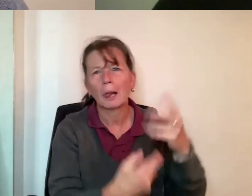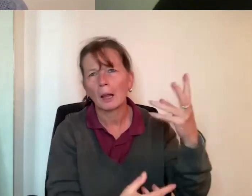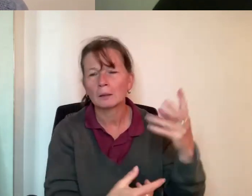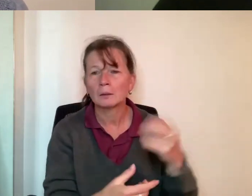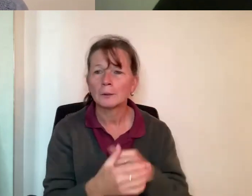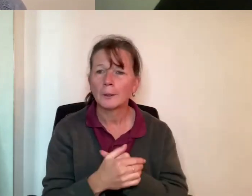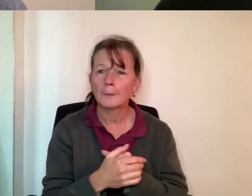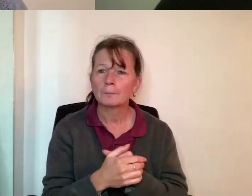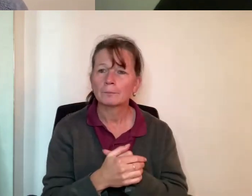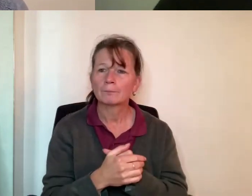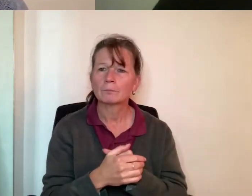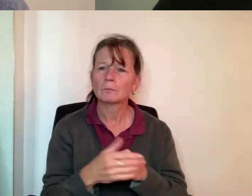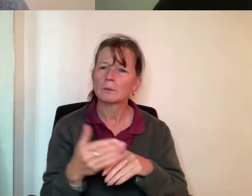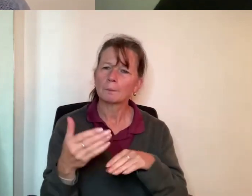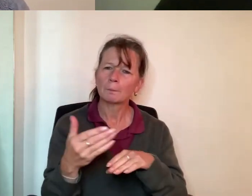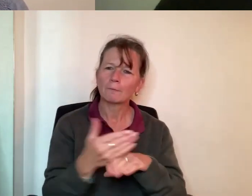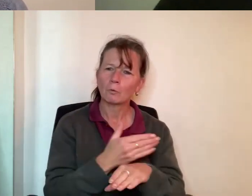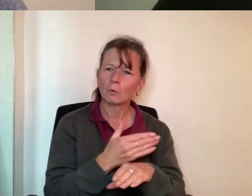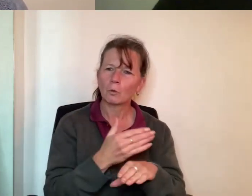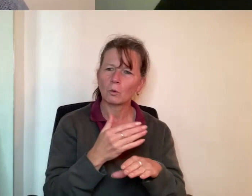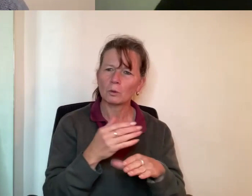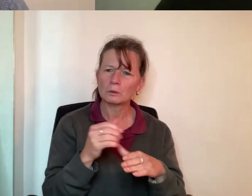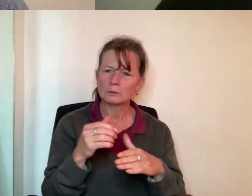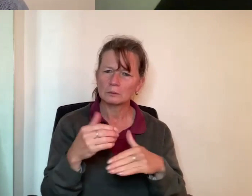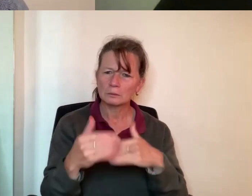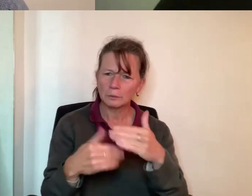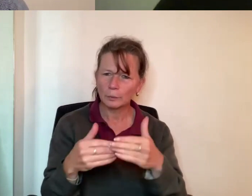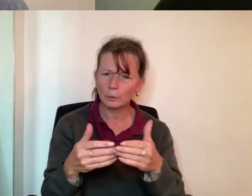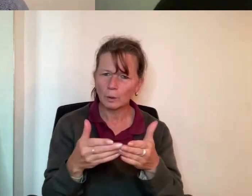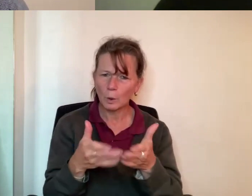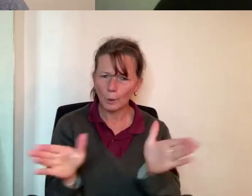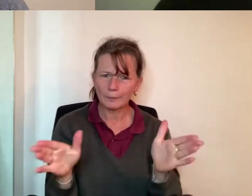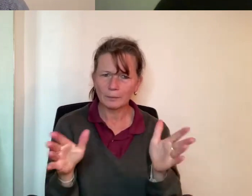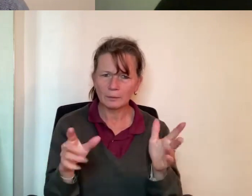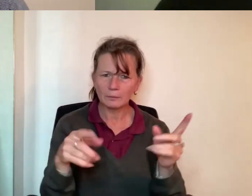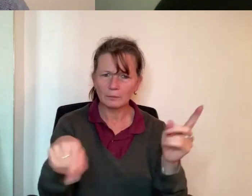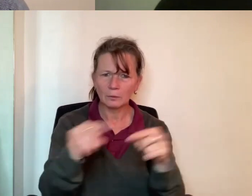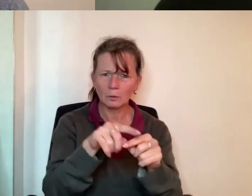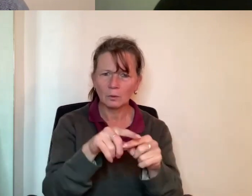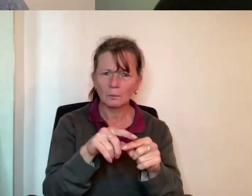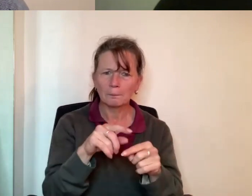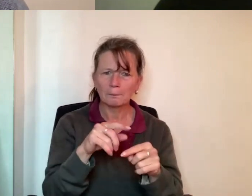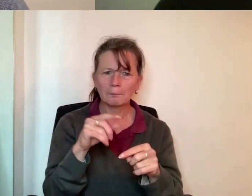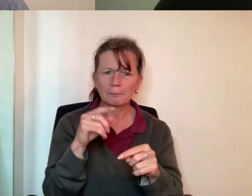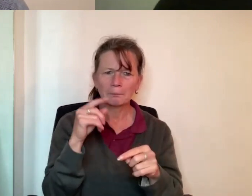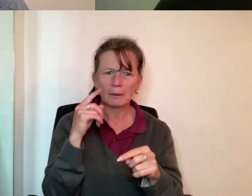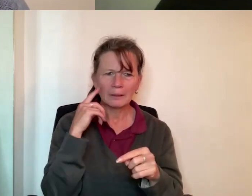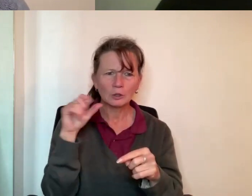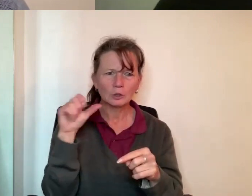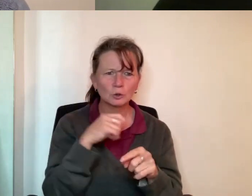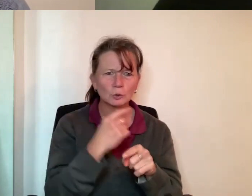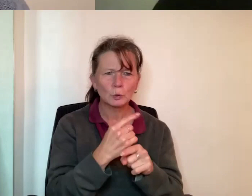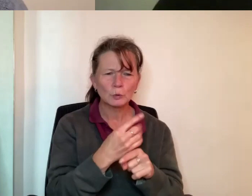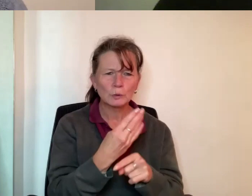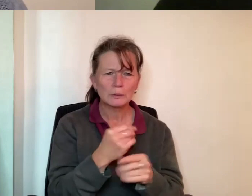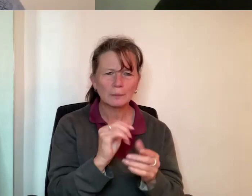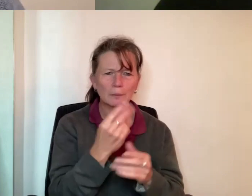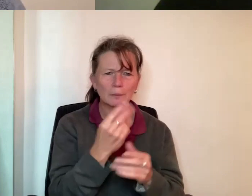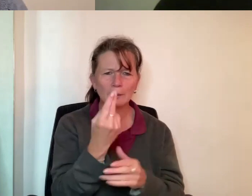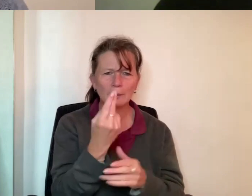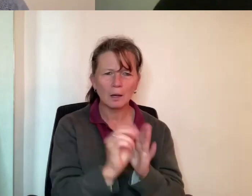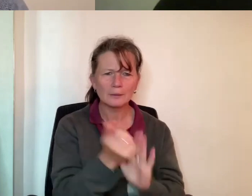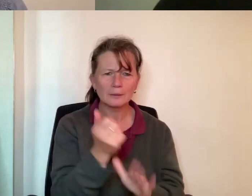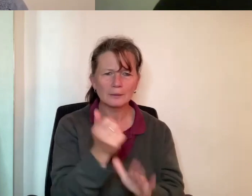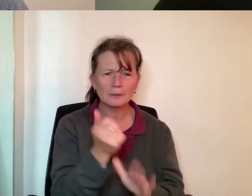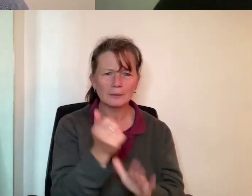Just before we get to, because I think we should talk to some of the artists that we have here, but one final